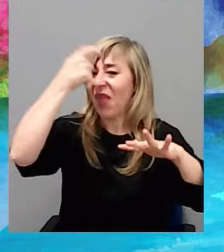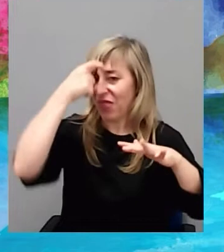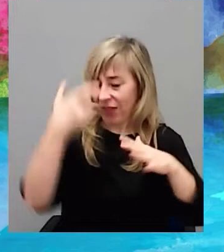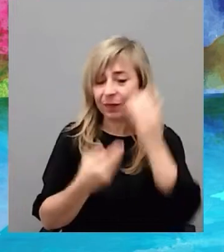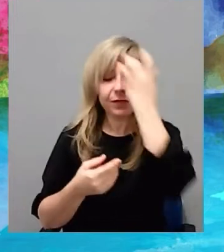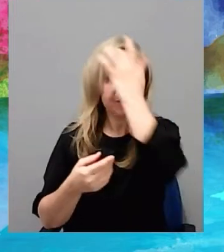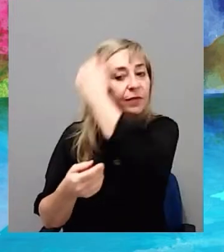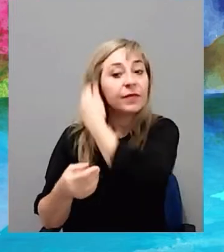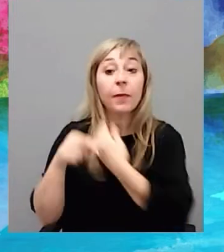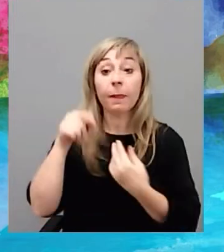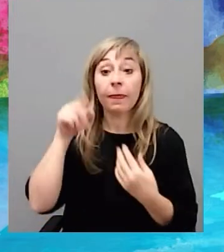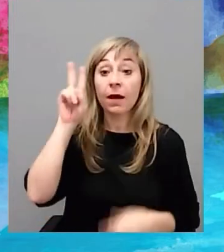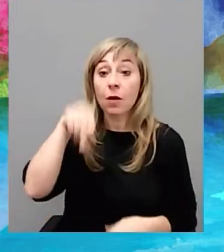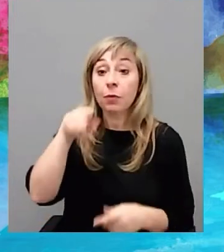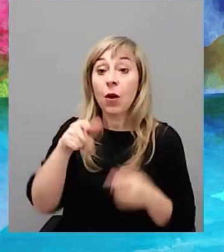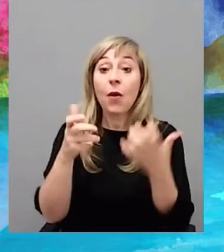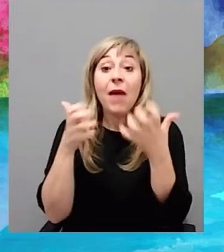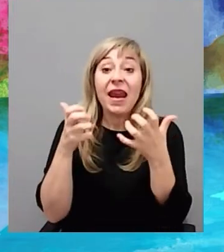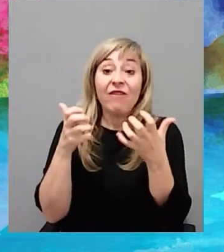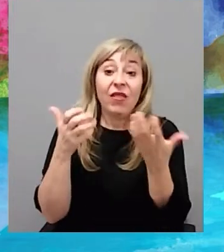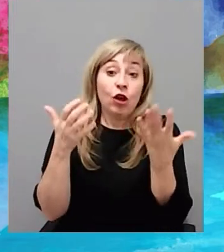like the possibility